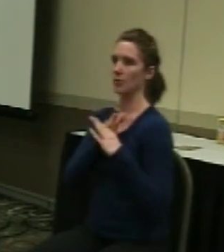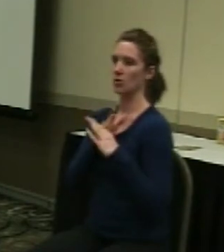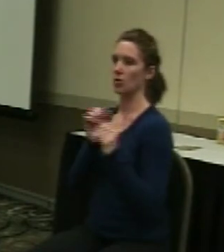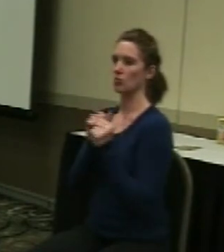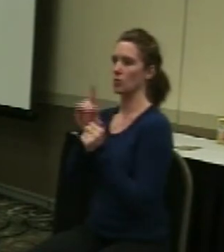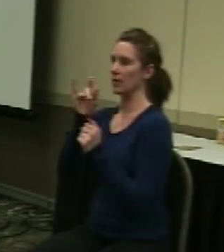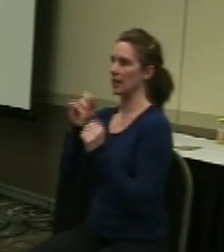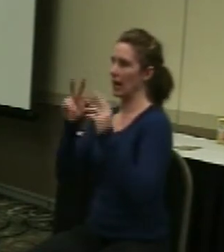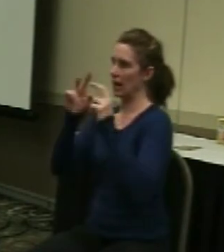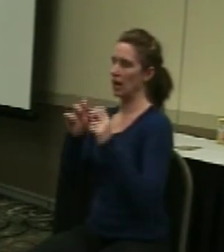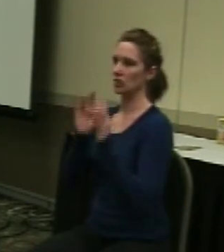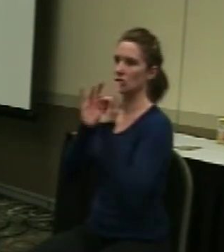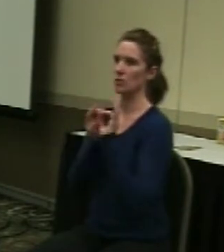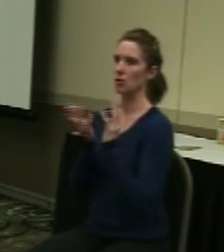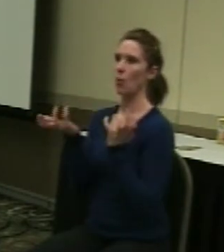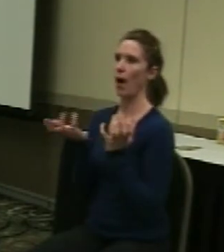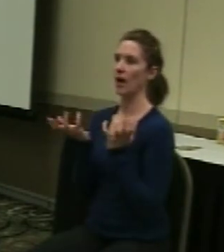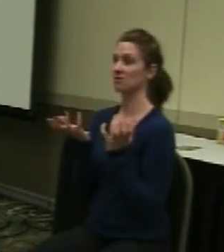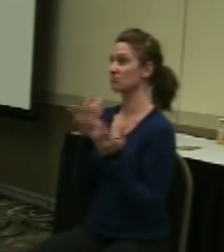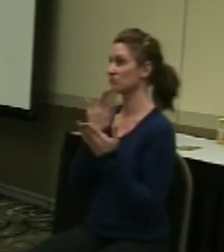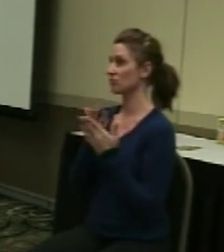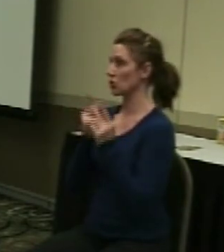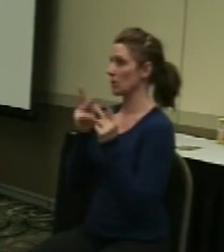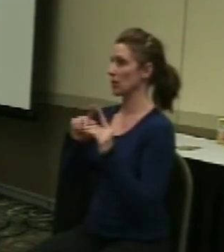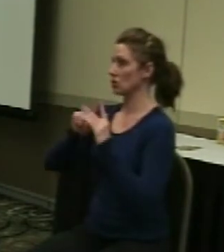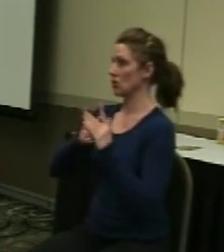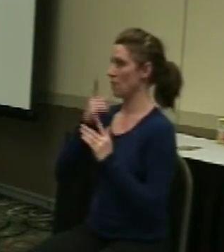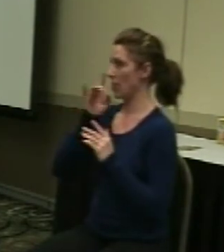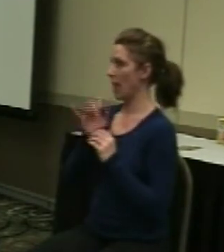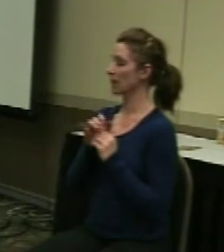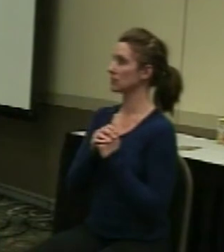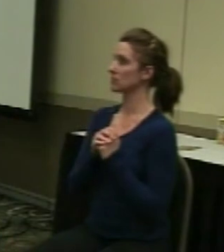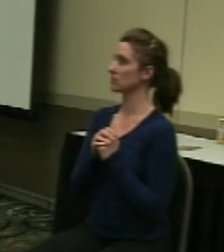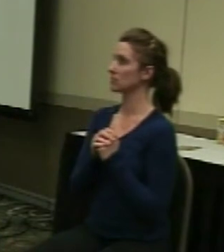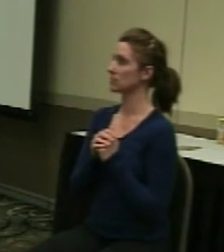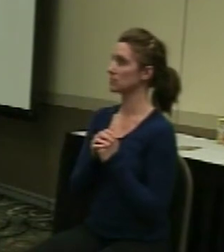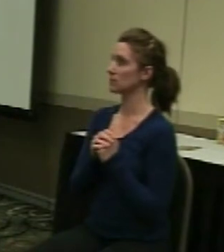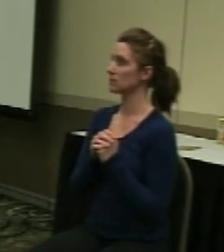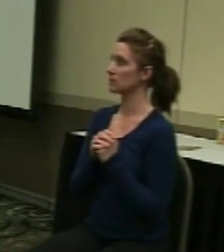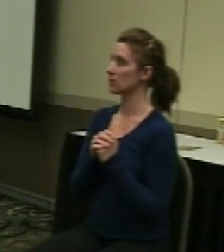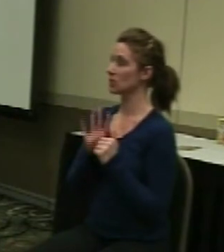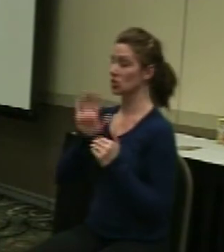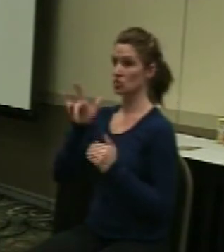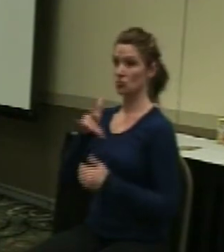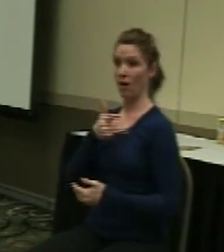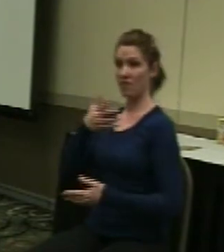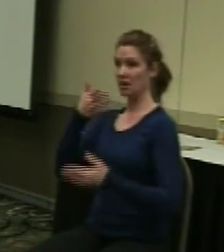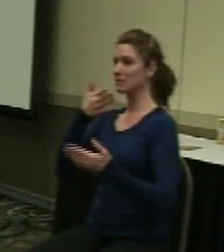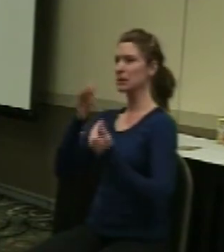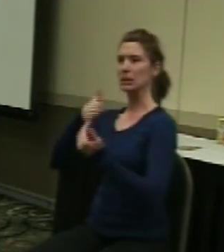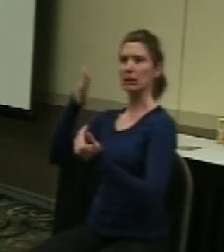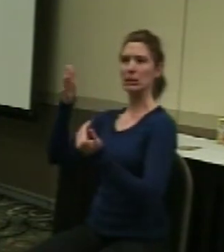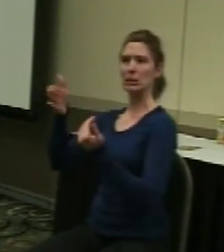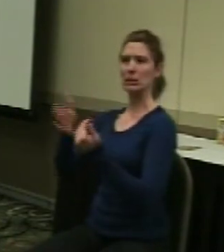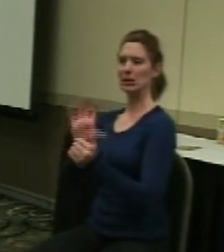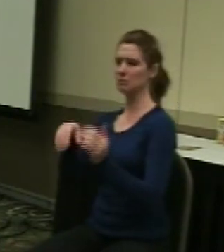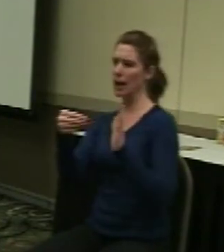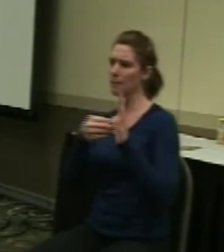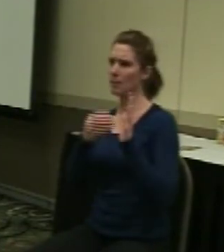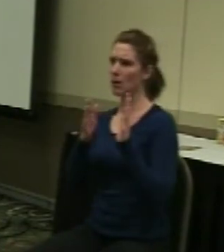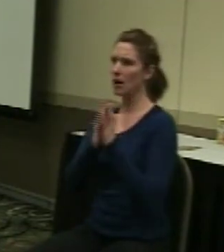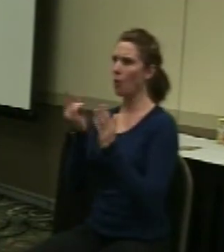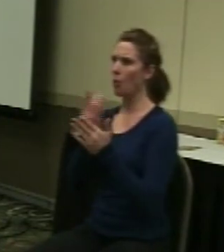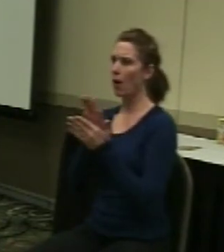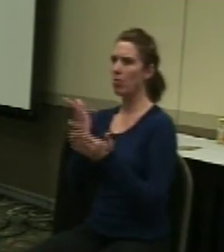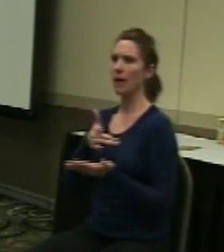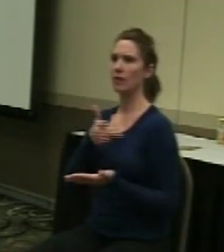and interpretation? Maybe that's a good place to start here as we launch into this thing. Do you all find it easy to do? Can you write down one thing that